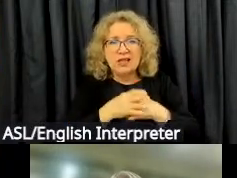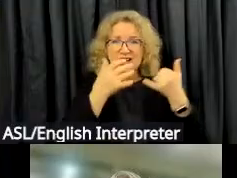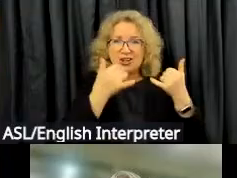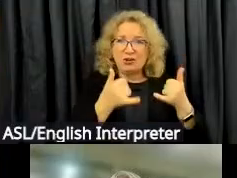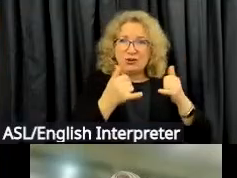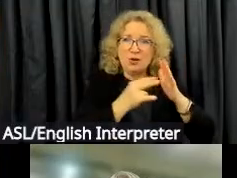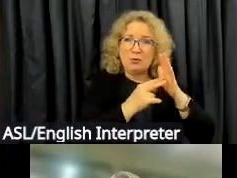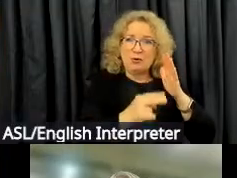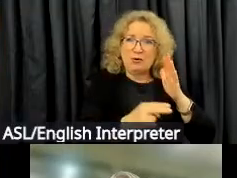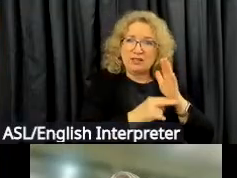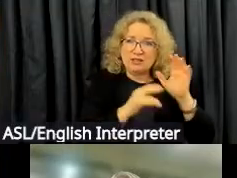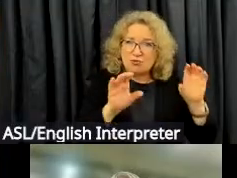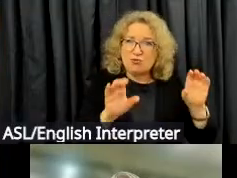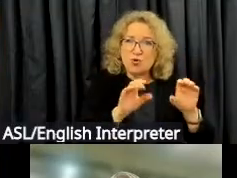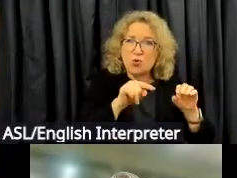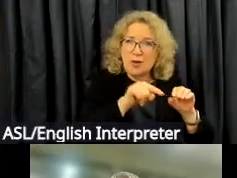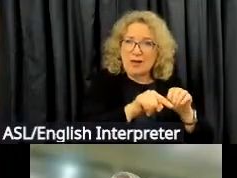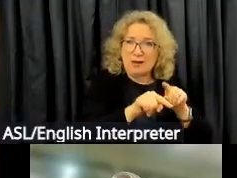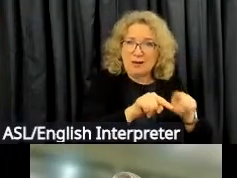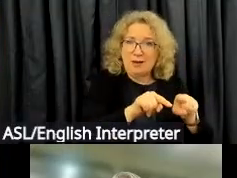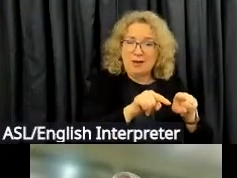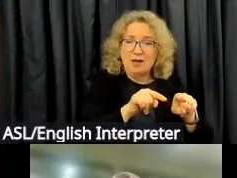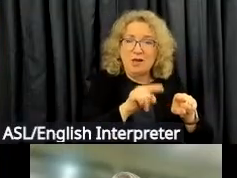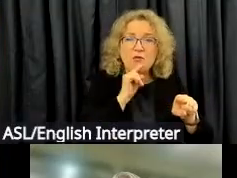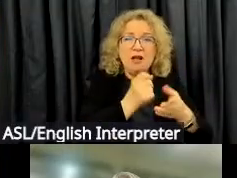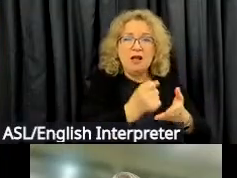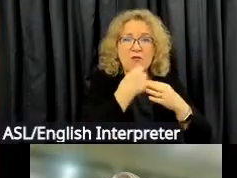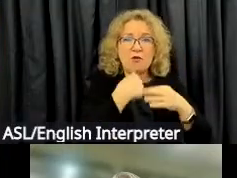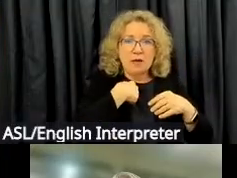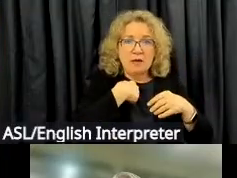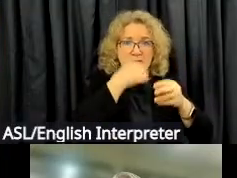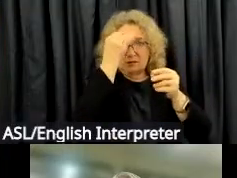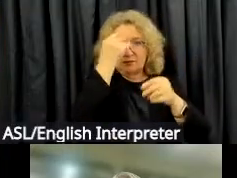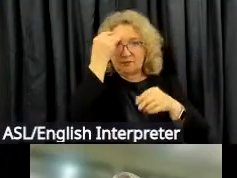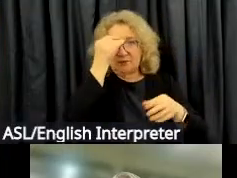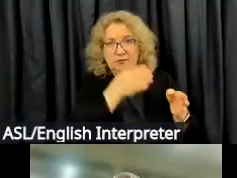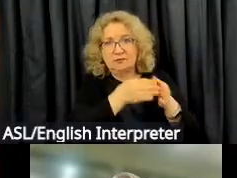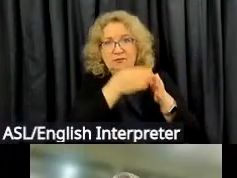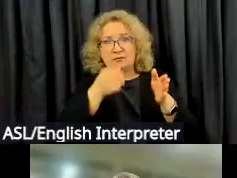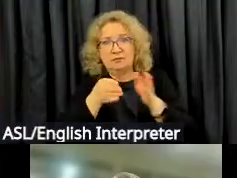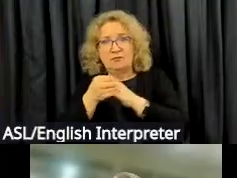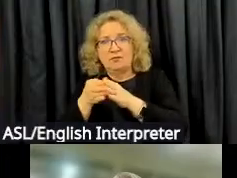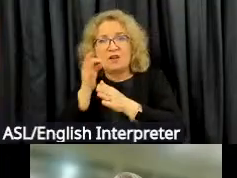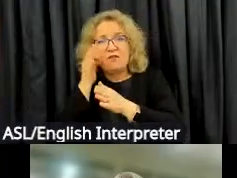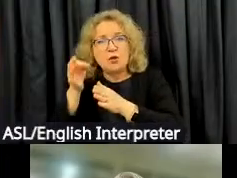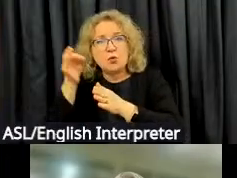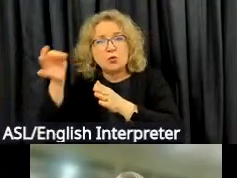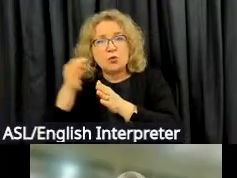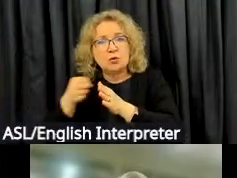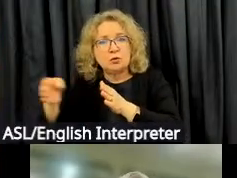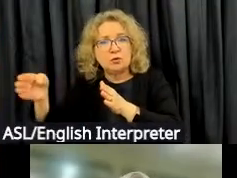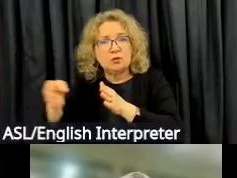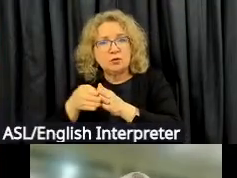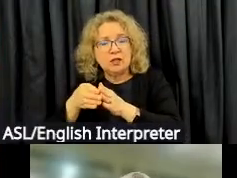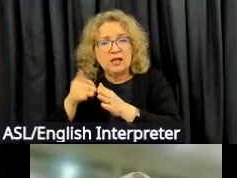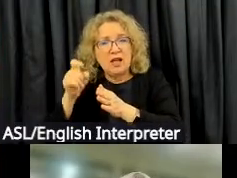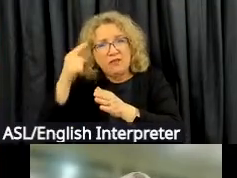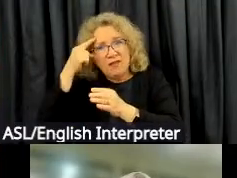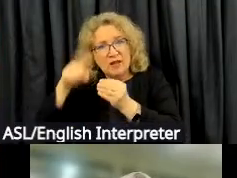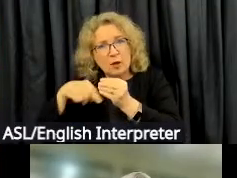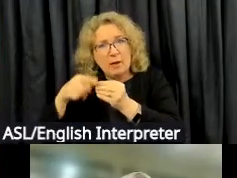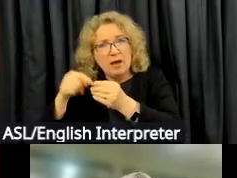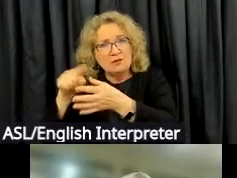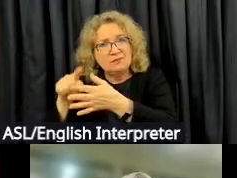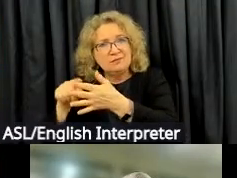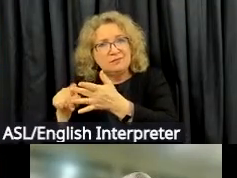doing. And then thinking that was really helpful in thinking about, for the future, what would some of the considerations be, some